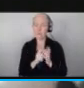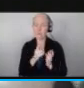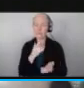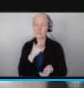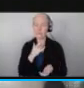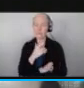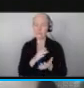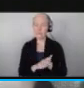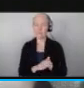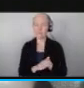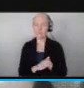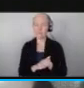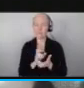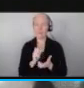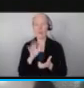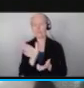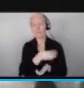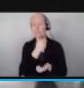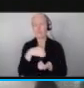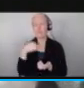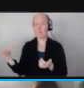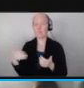Okay, go ahead and go to my next slide.